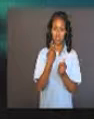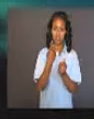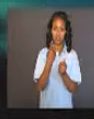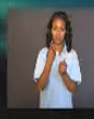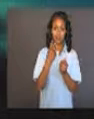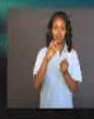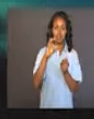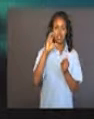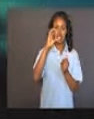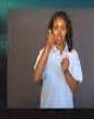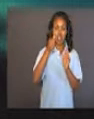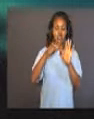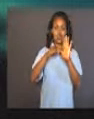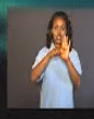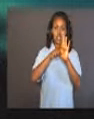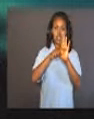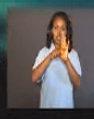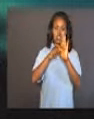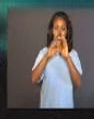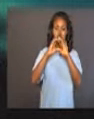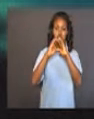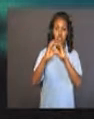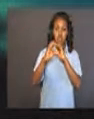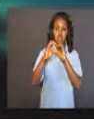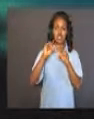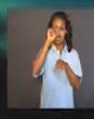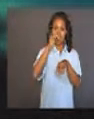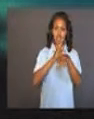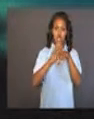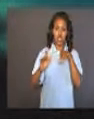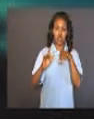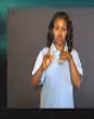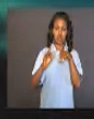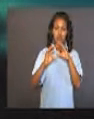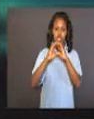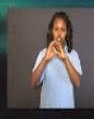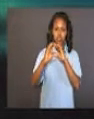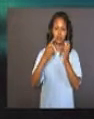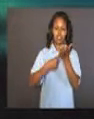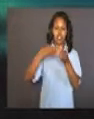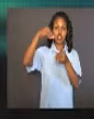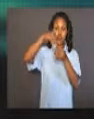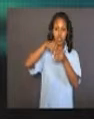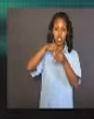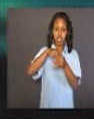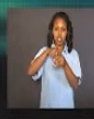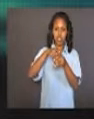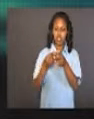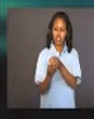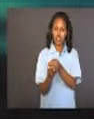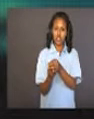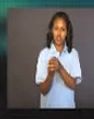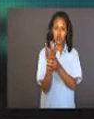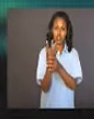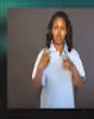A cathode ray tube is a vacuum tube that contains a source